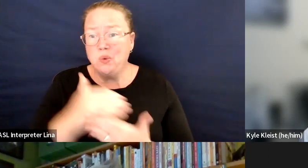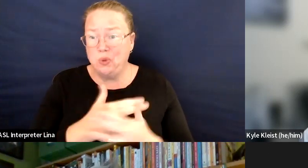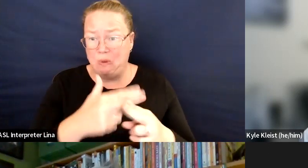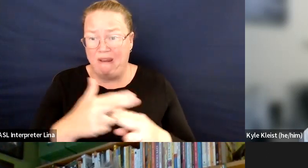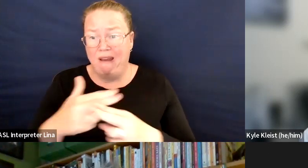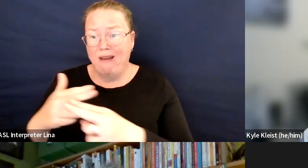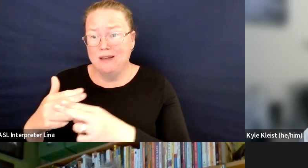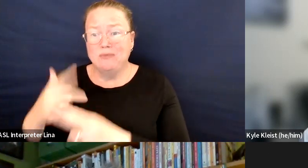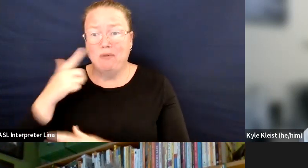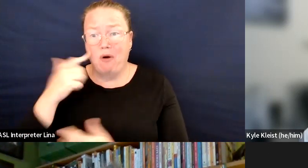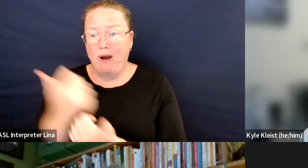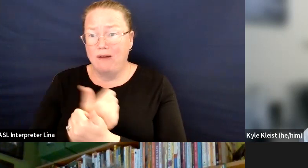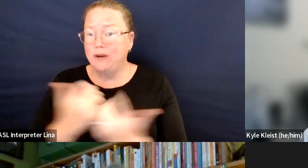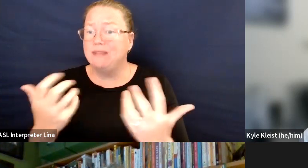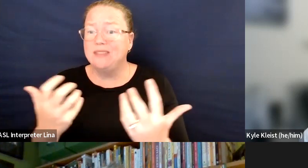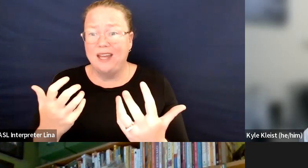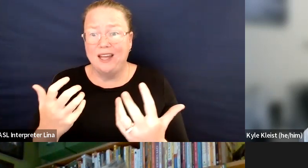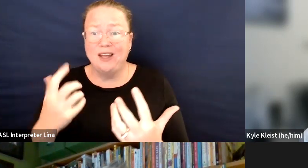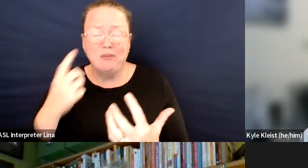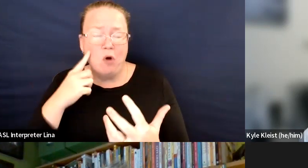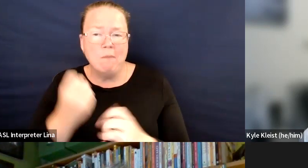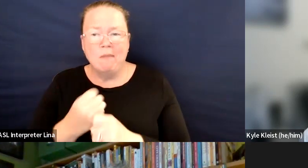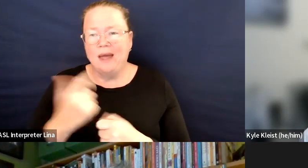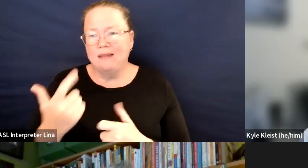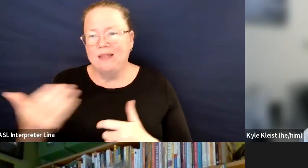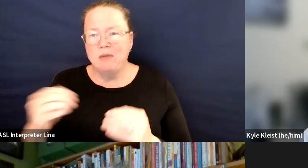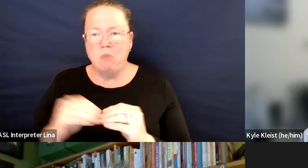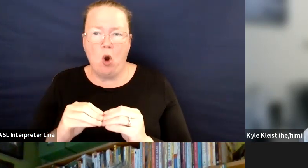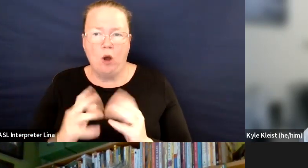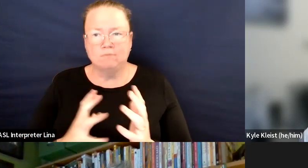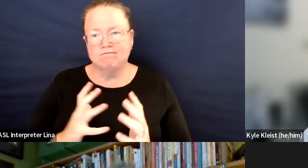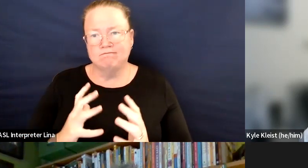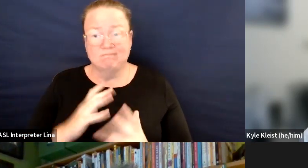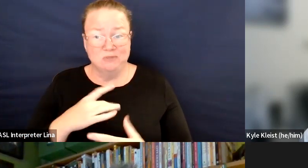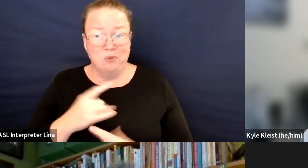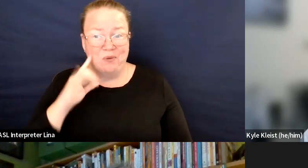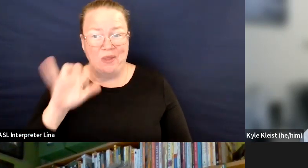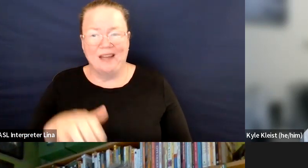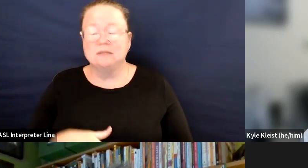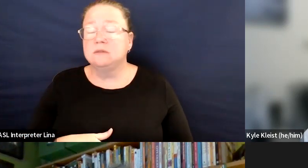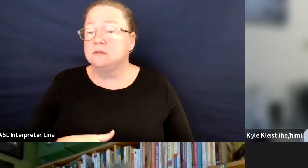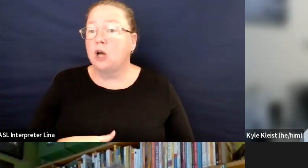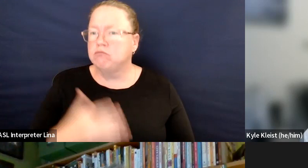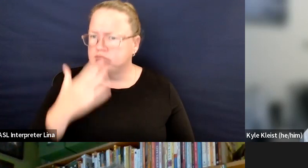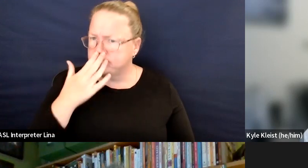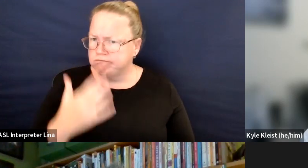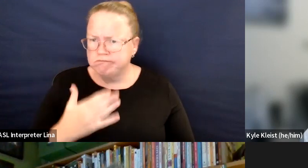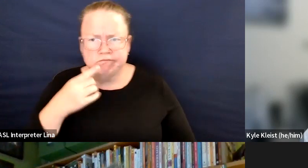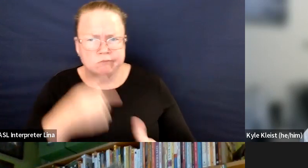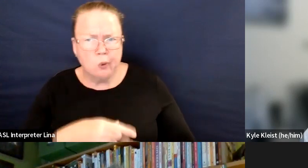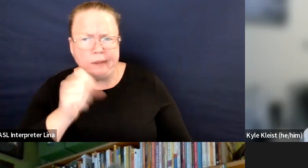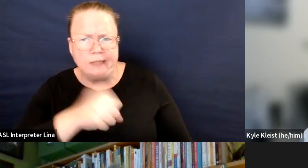calling things to sharpen things up. That would be very interesting. And you bring up a great point as far